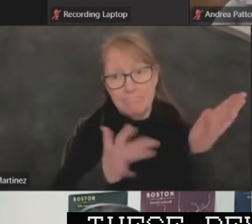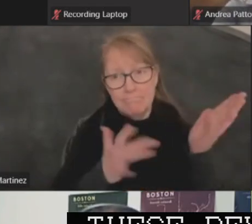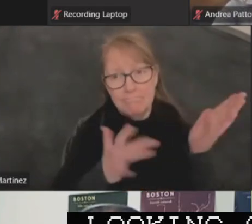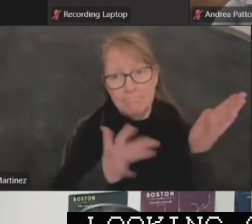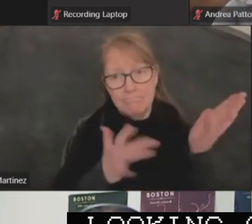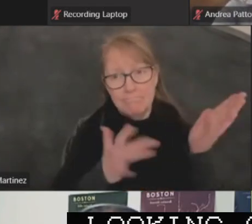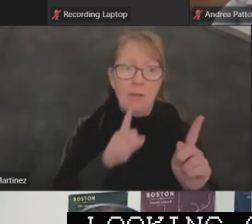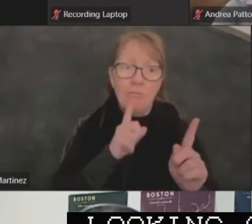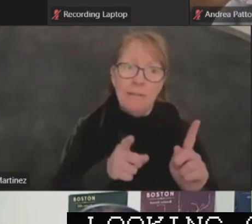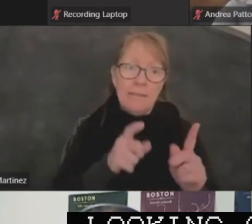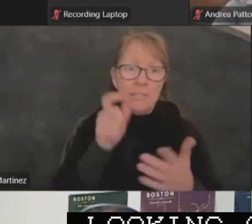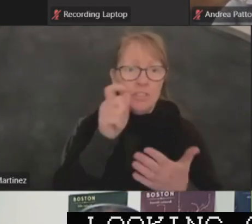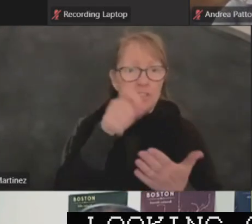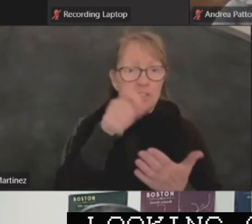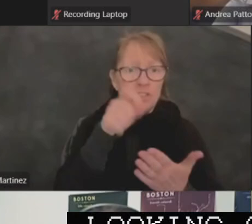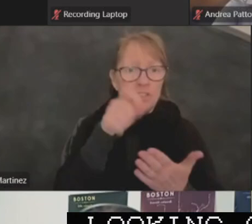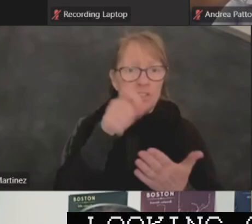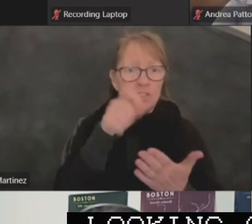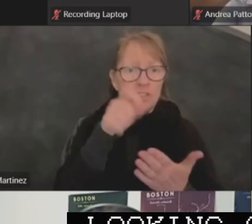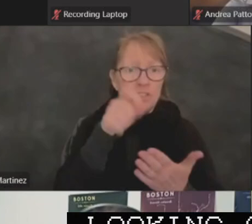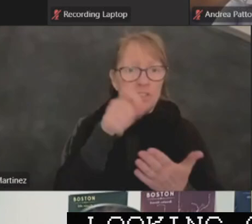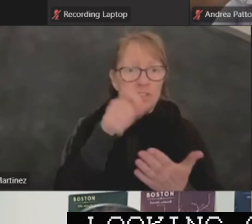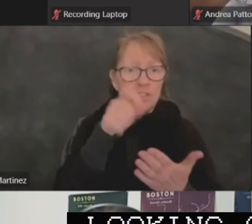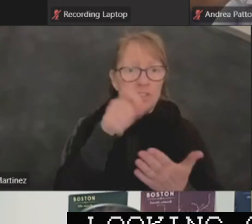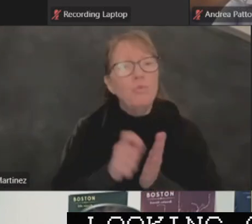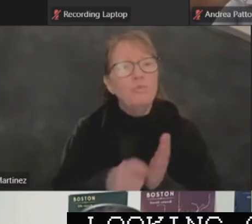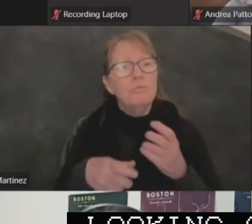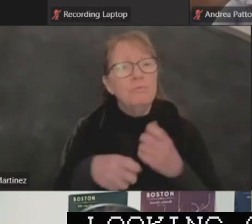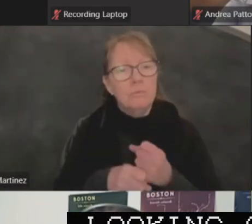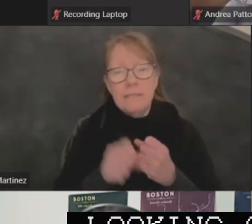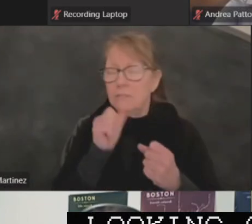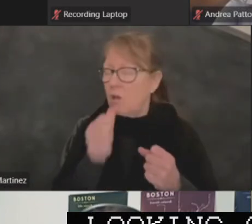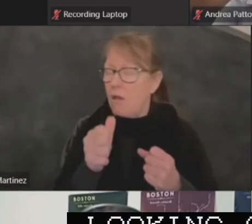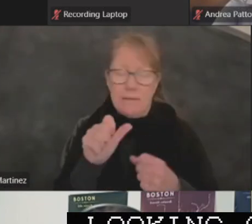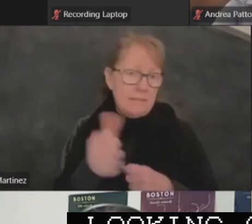and notes rather than like 10 pages of